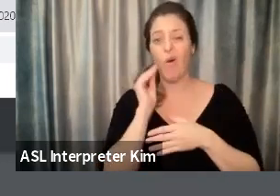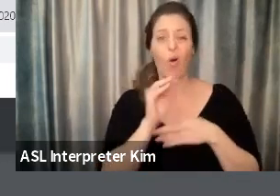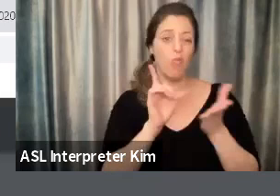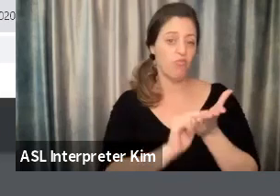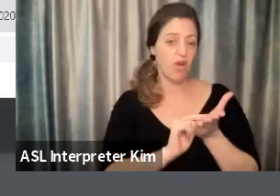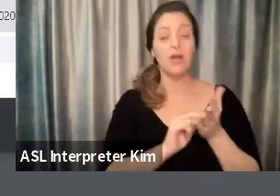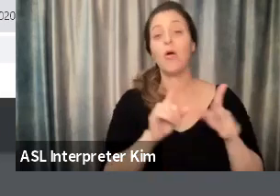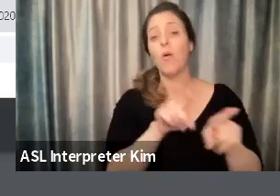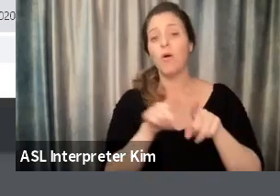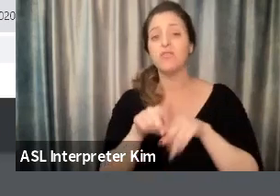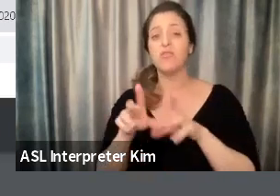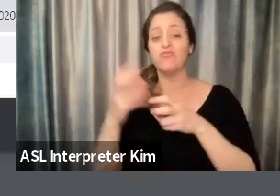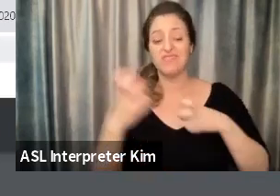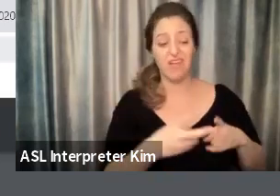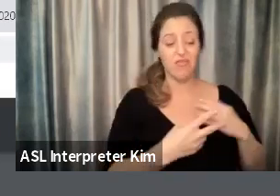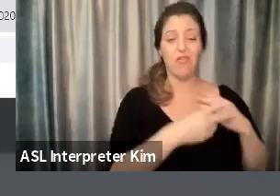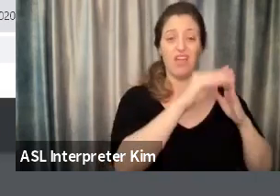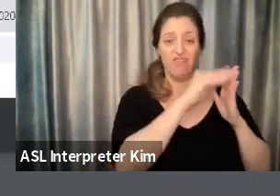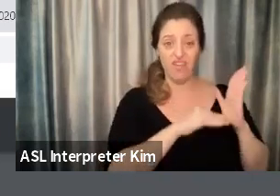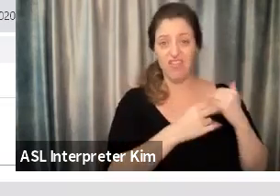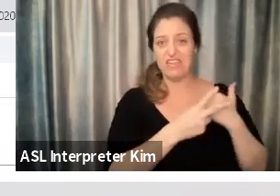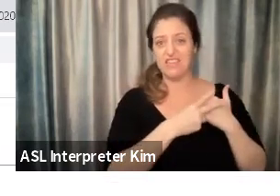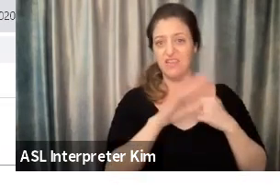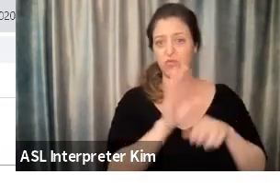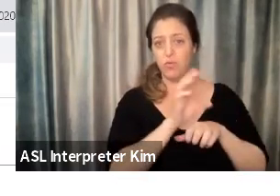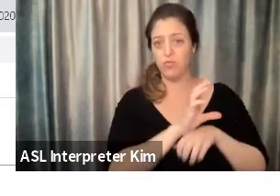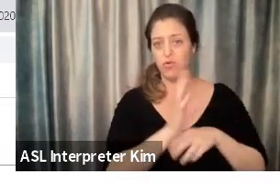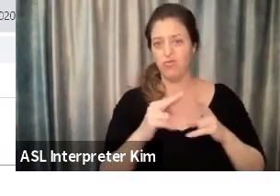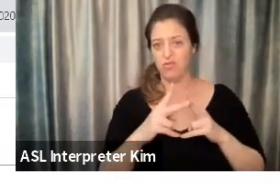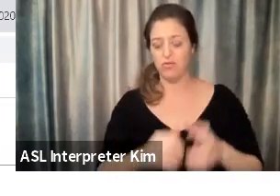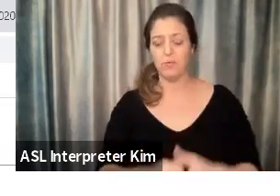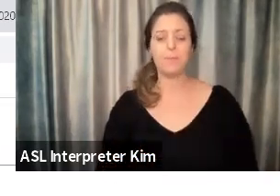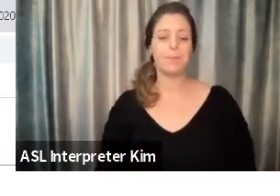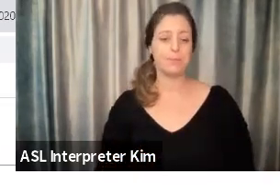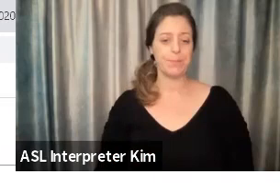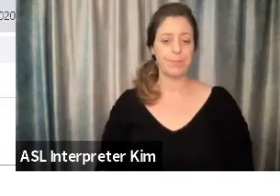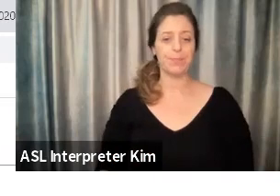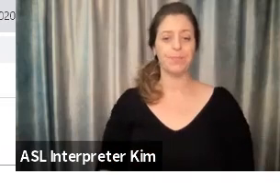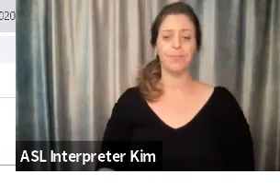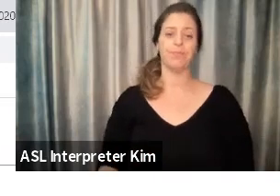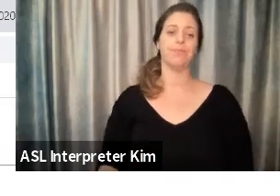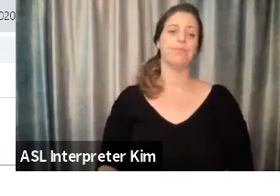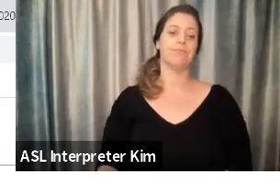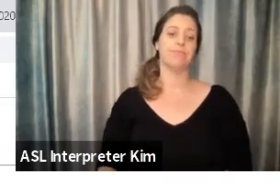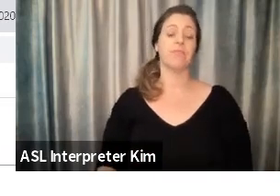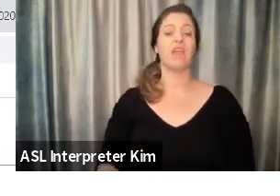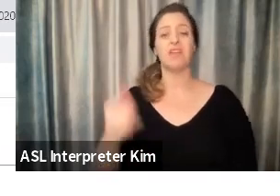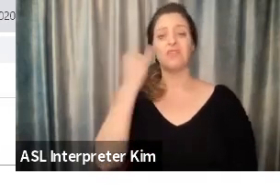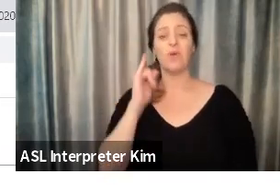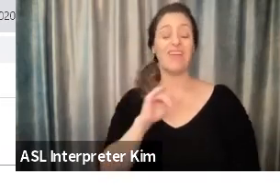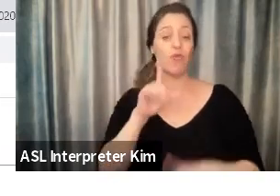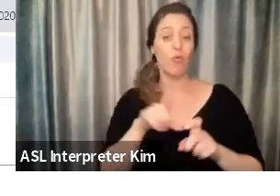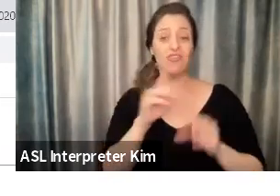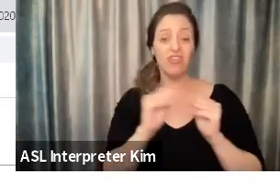it as well. So that's, in this case, that is step 4 as well. If you have questions, you know, it also